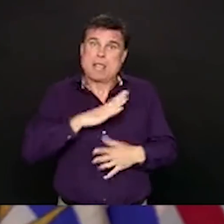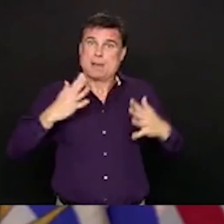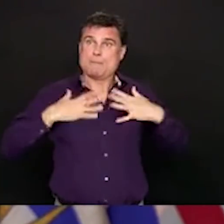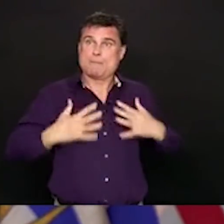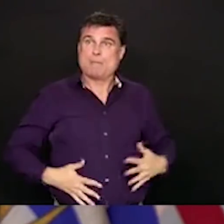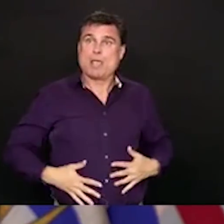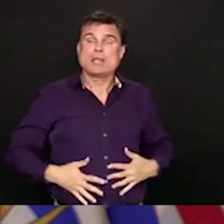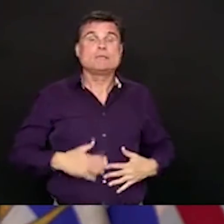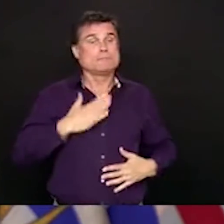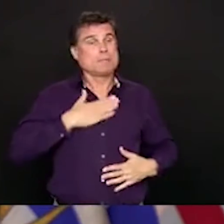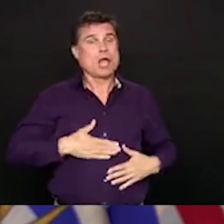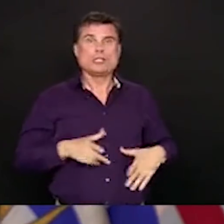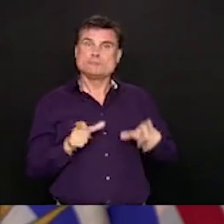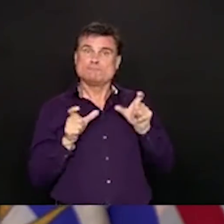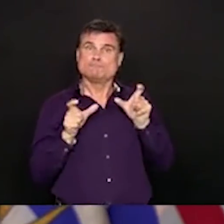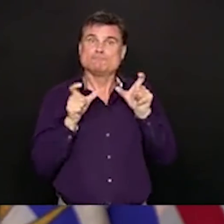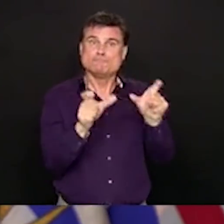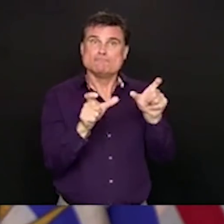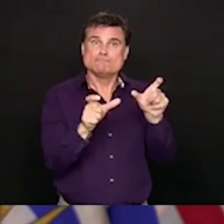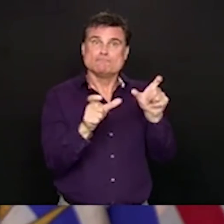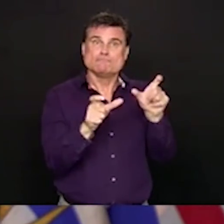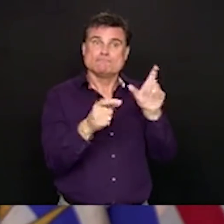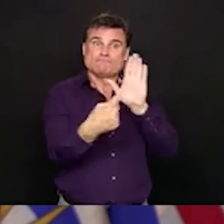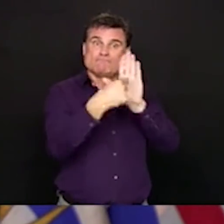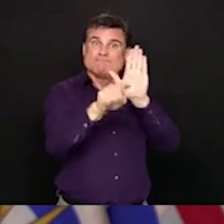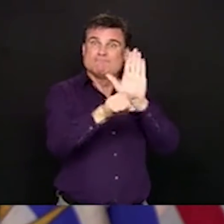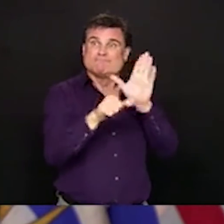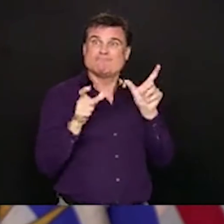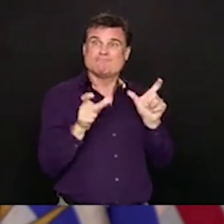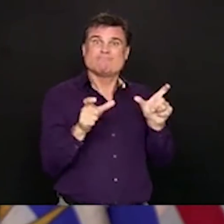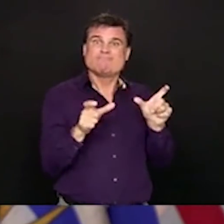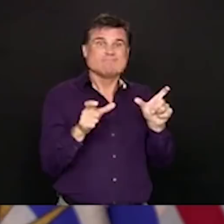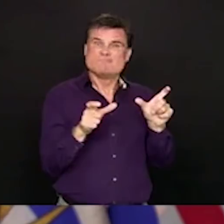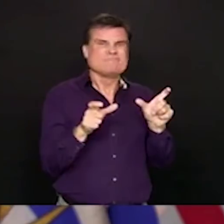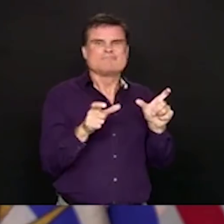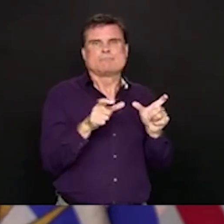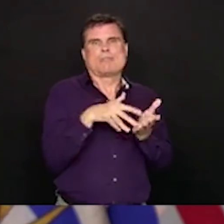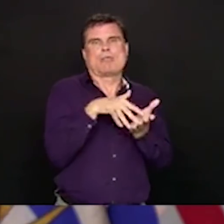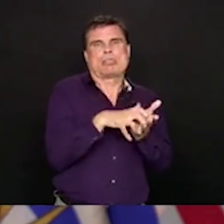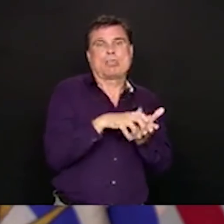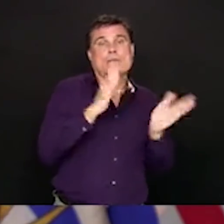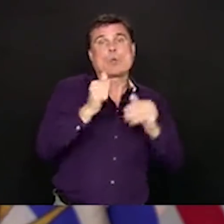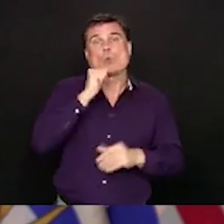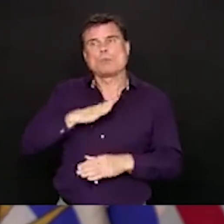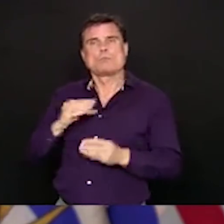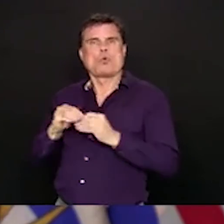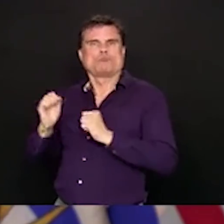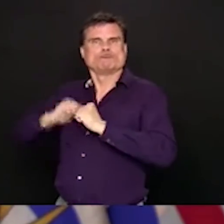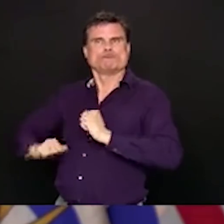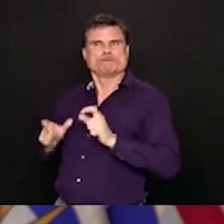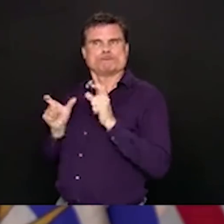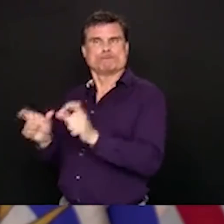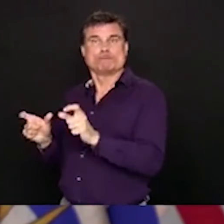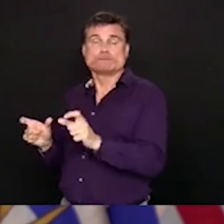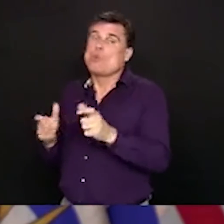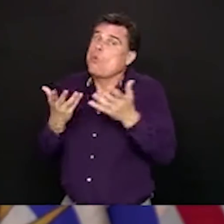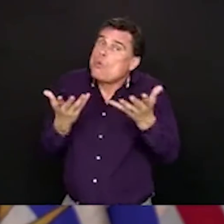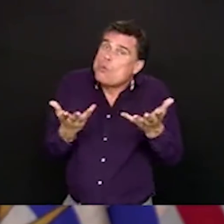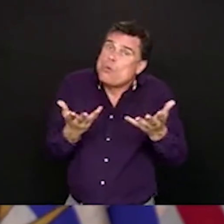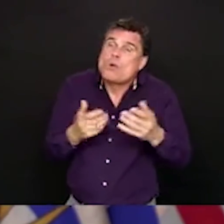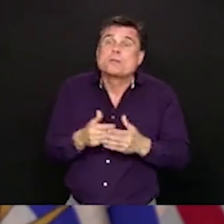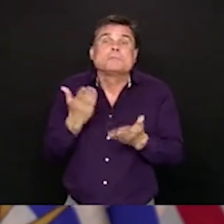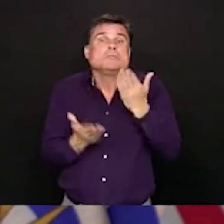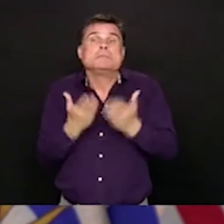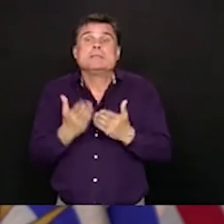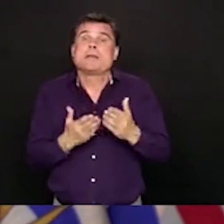proportion of men in that age group who might have underlying illnesses like heart disease and diabetes, as well as other genetic factors that we